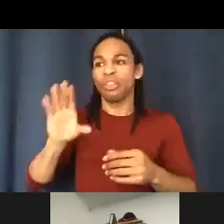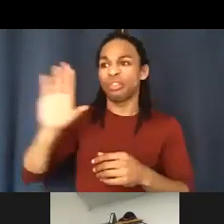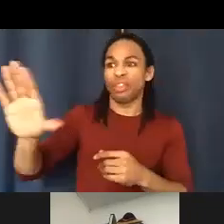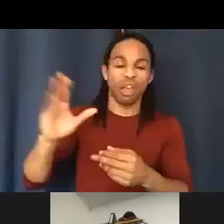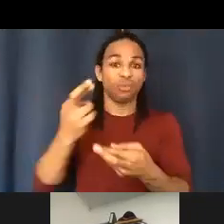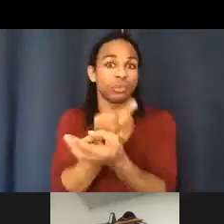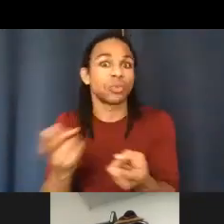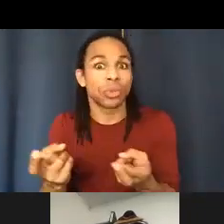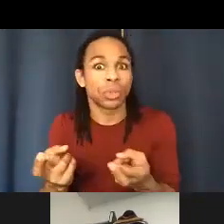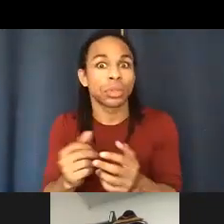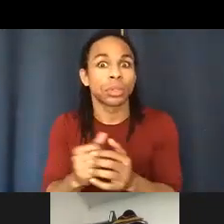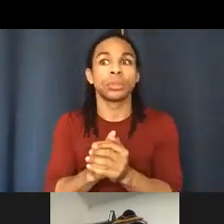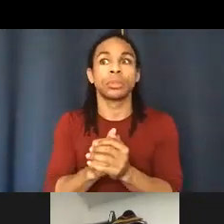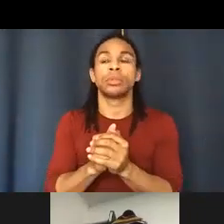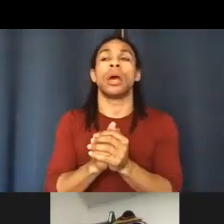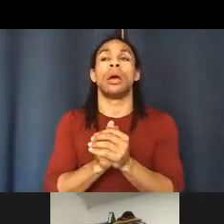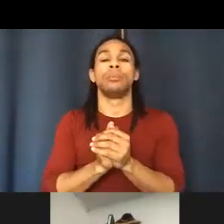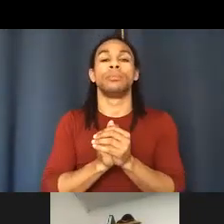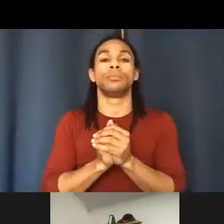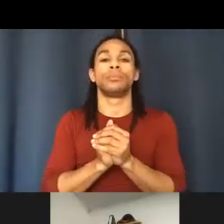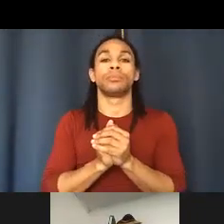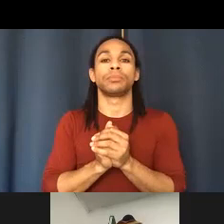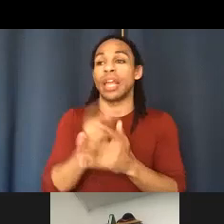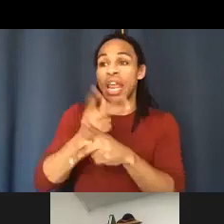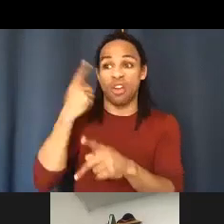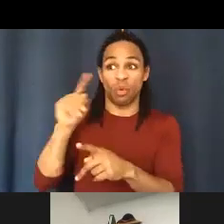redistribution of all the employees.